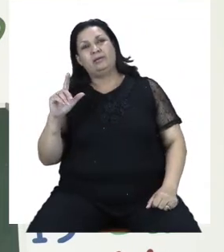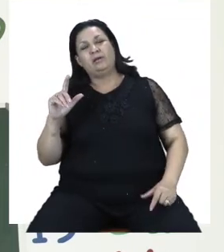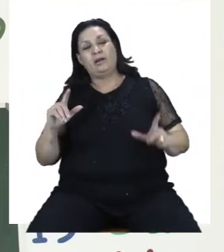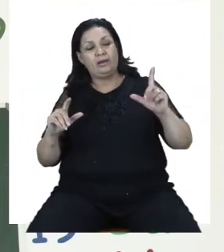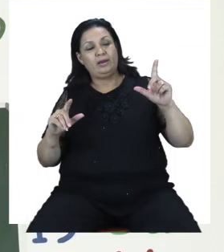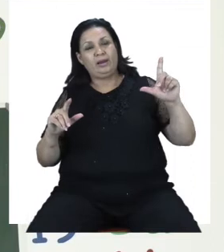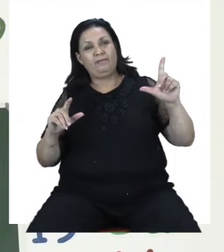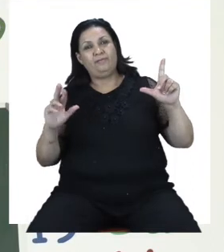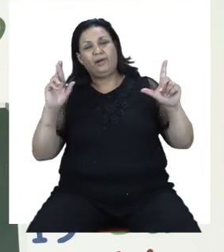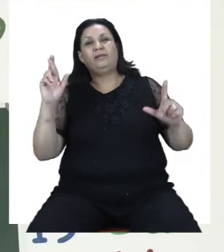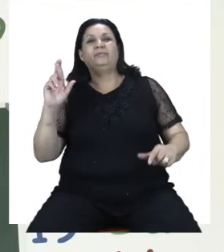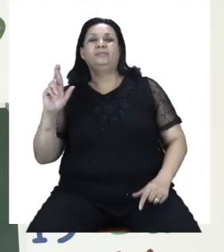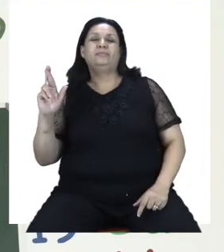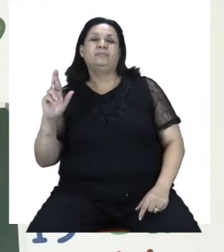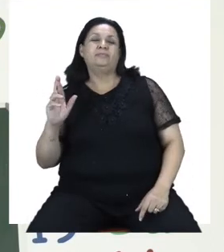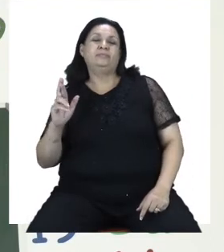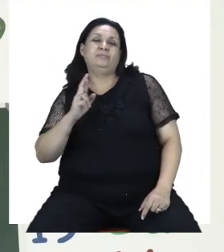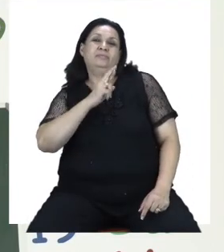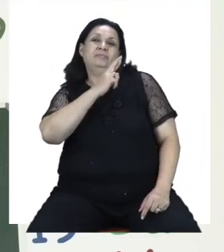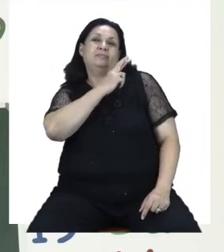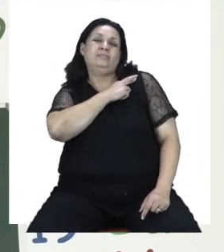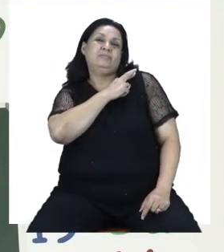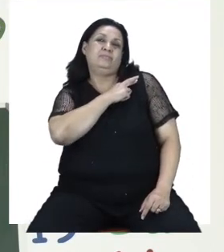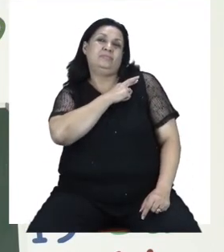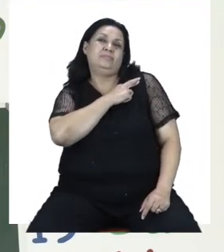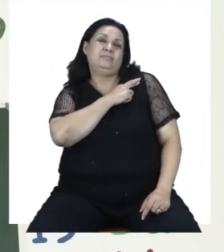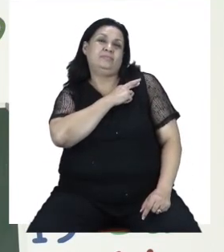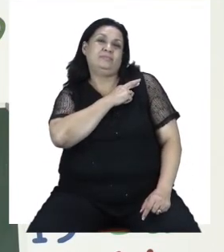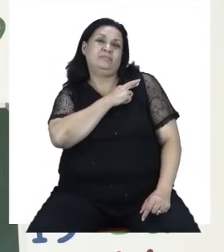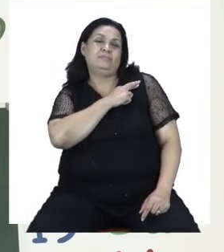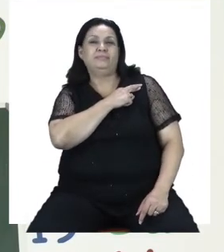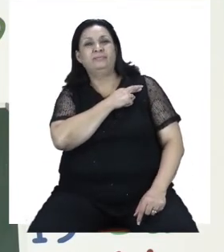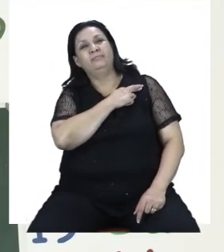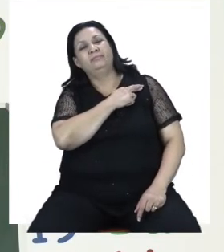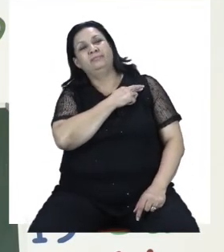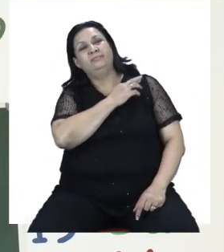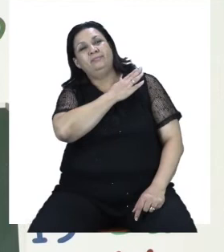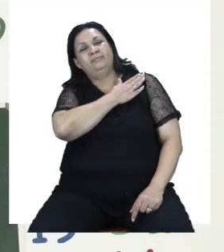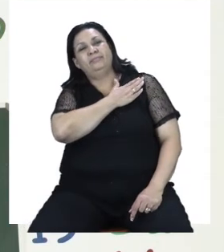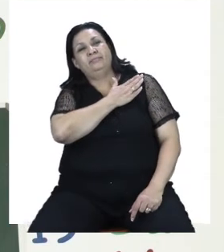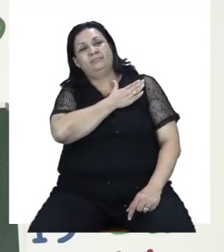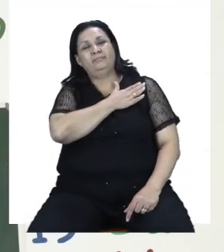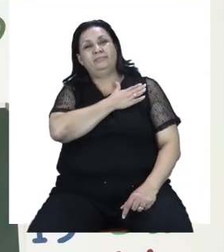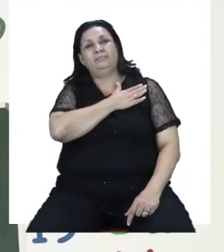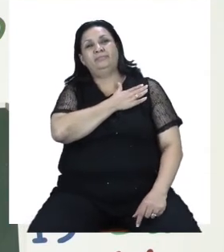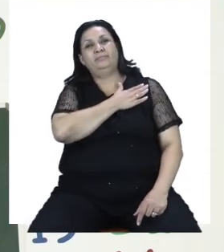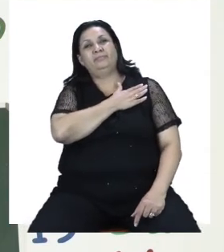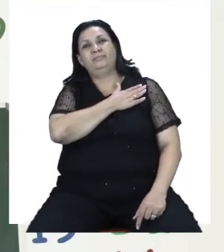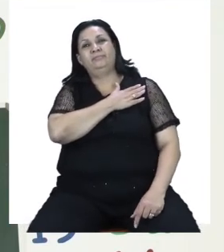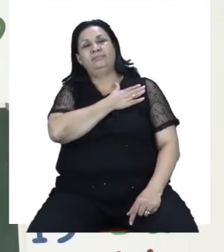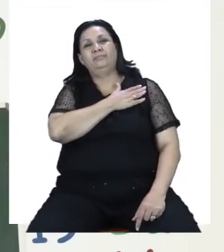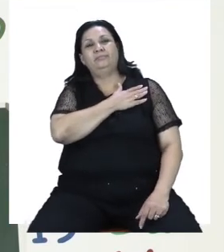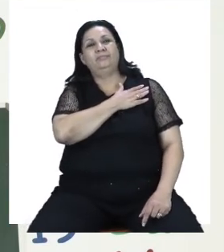left shoulder with your right hand. This is the right hand. Doop, doop, doop, doop, doop, doop, doop, doop, doop,